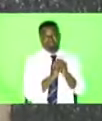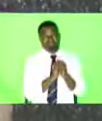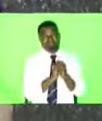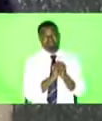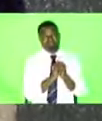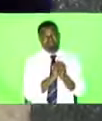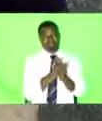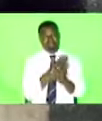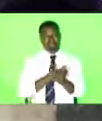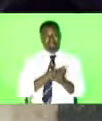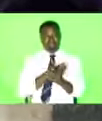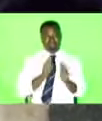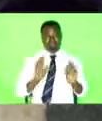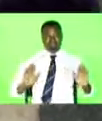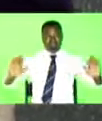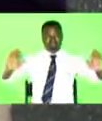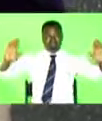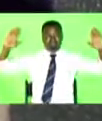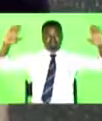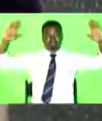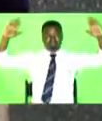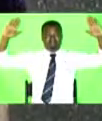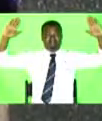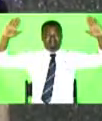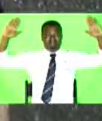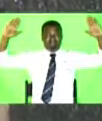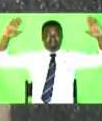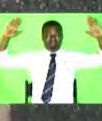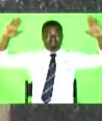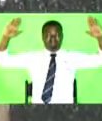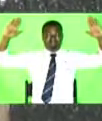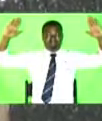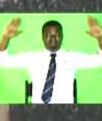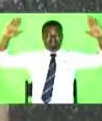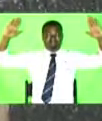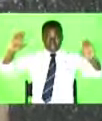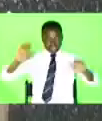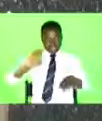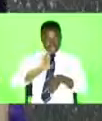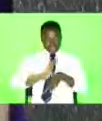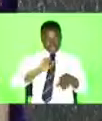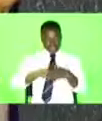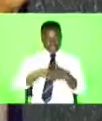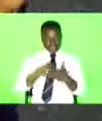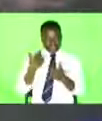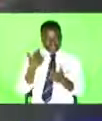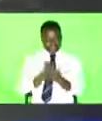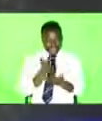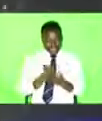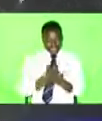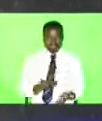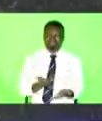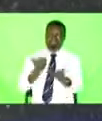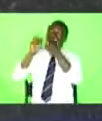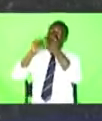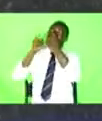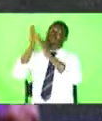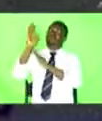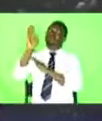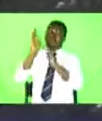Let's lift up our hands and lift the church of God in this country before him. Let us pray that